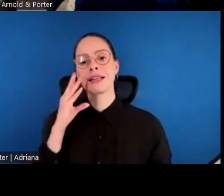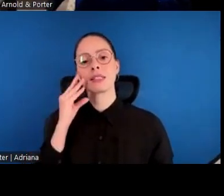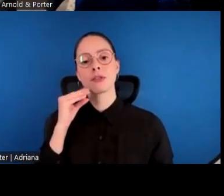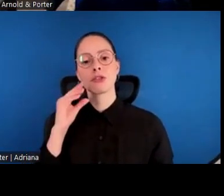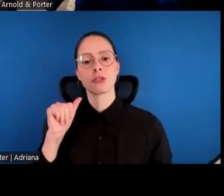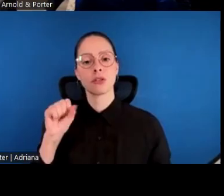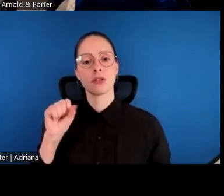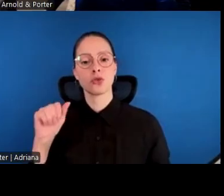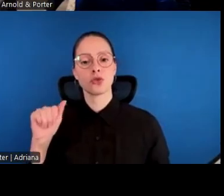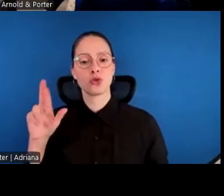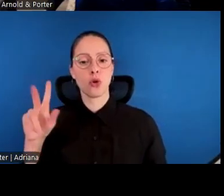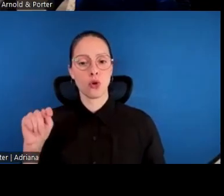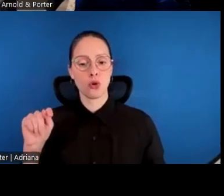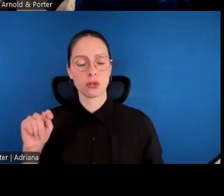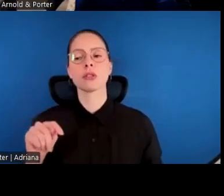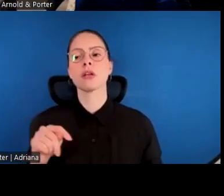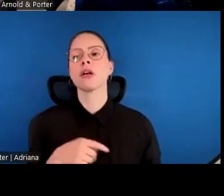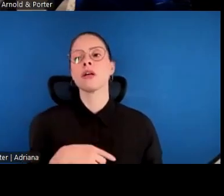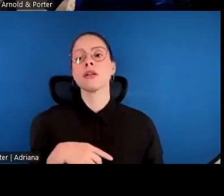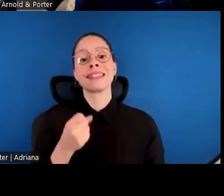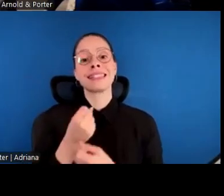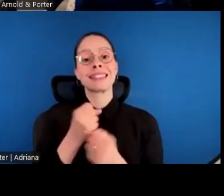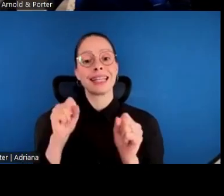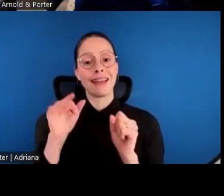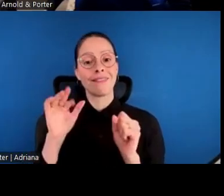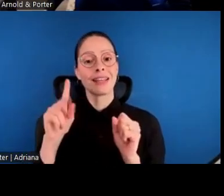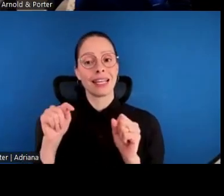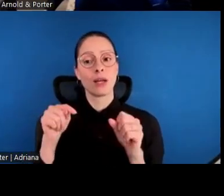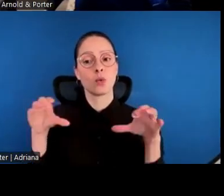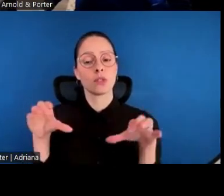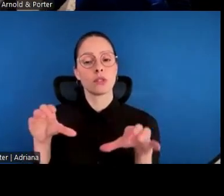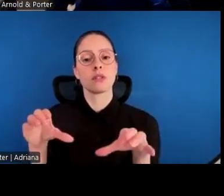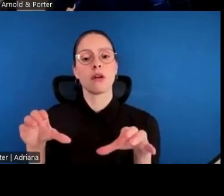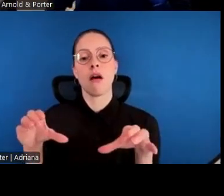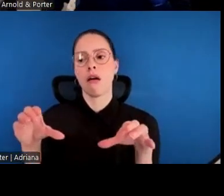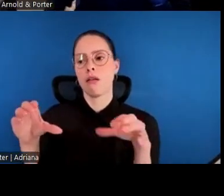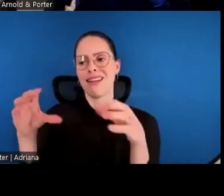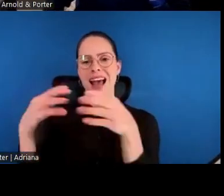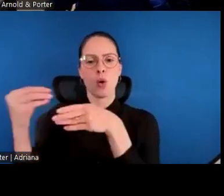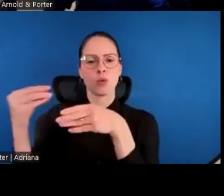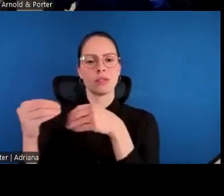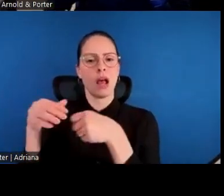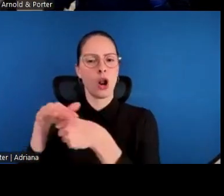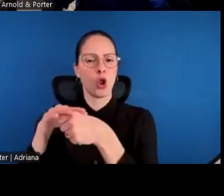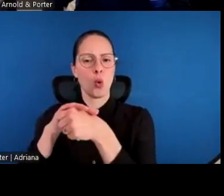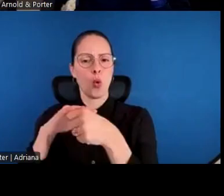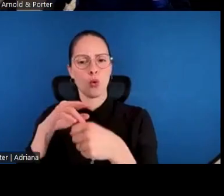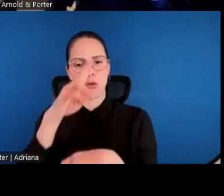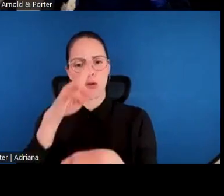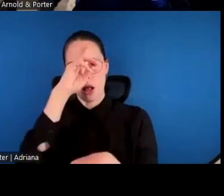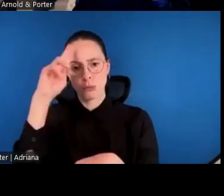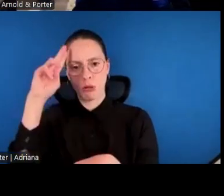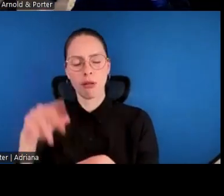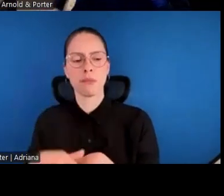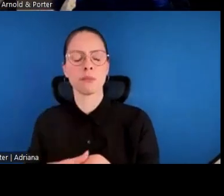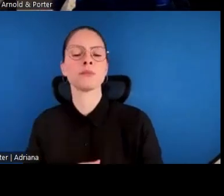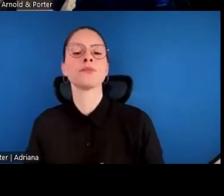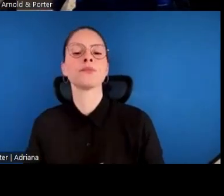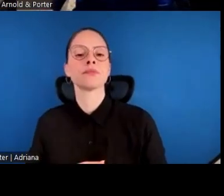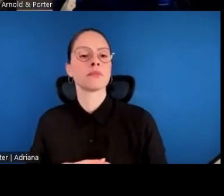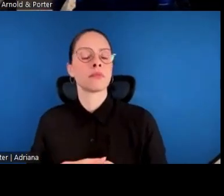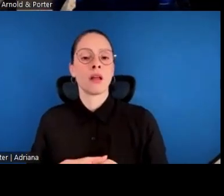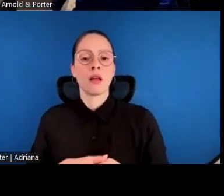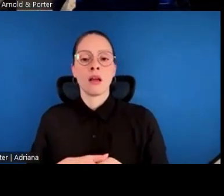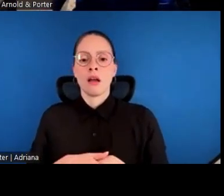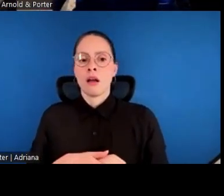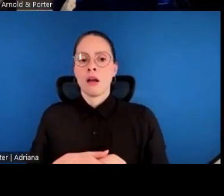safe kit that was done outside of in a local hospital, and there was a huge